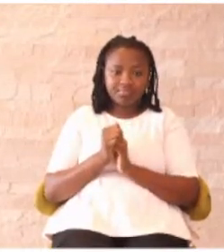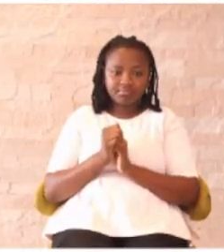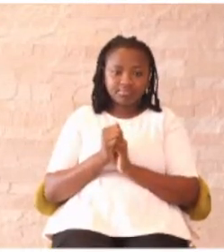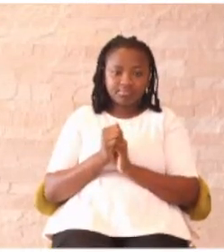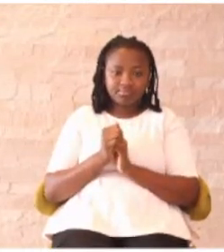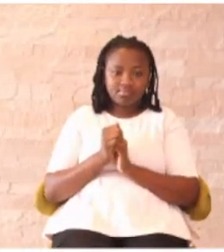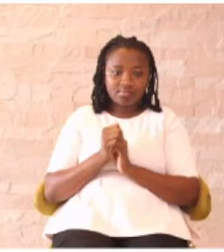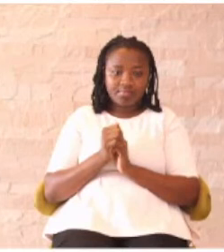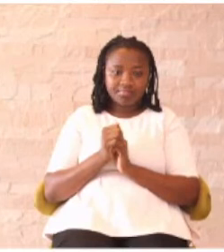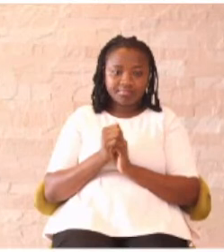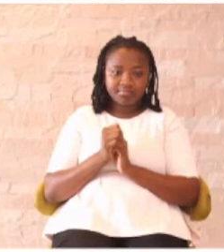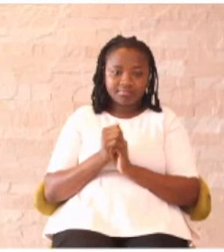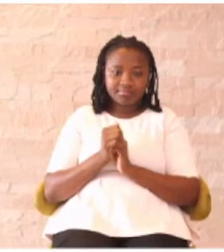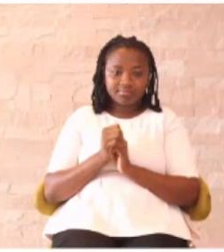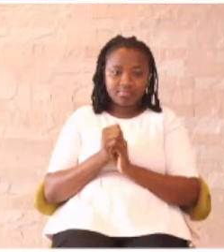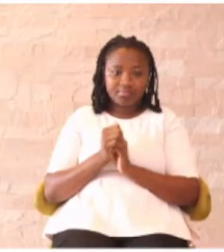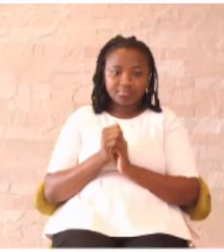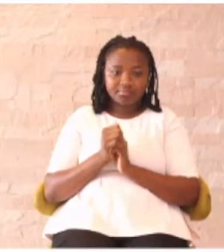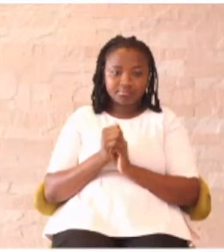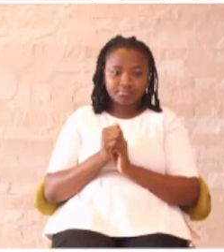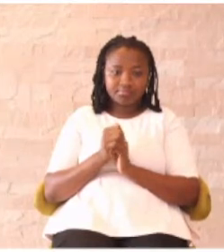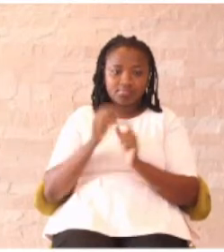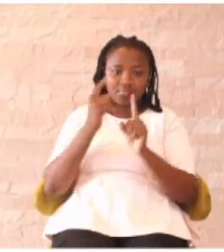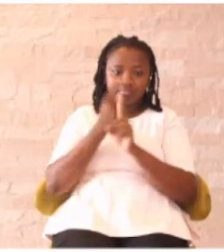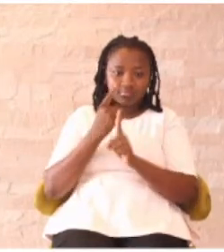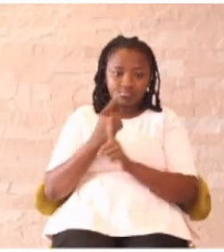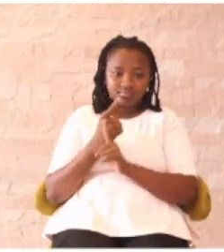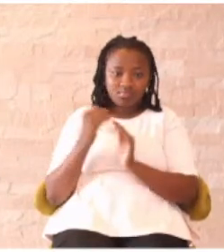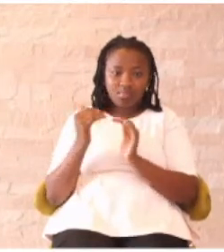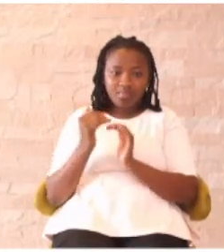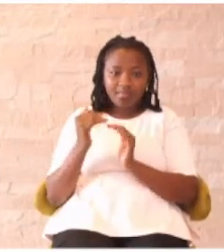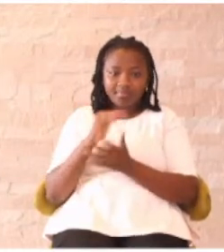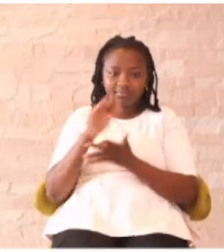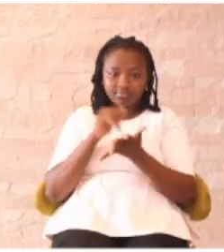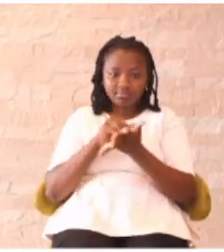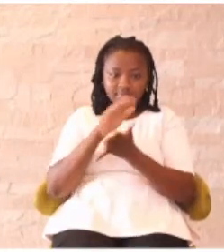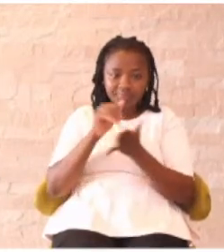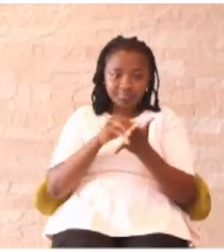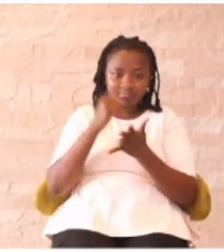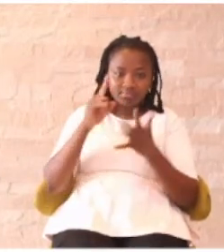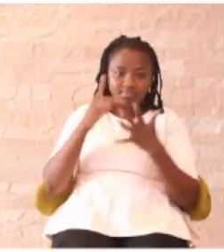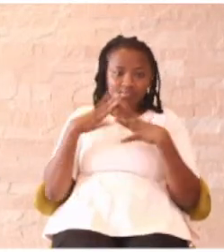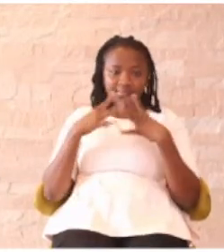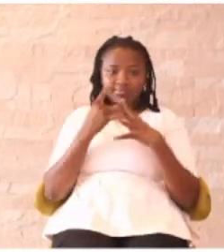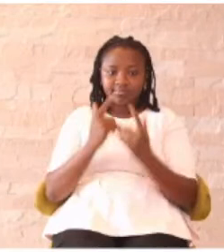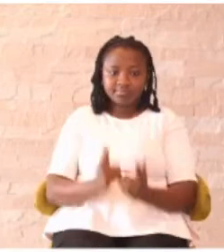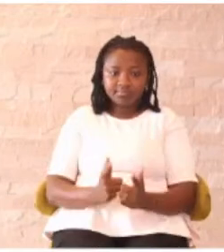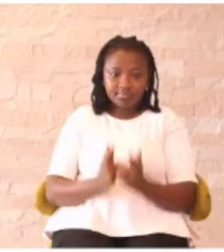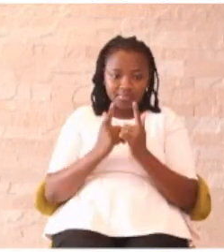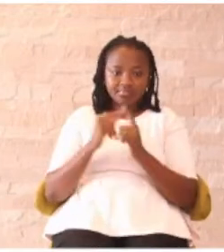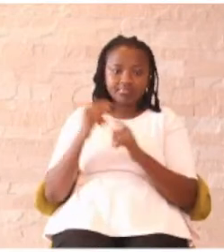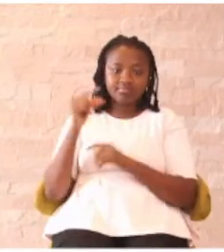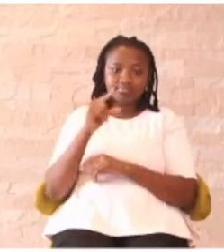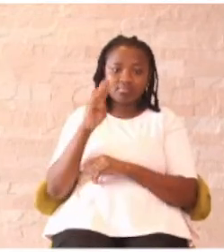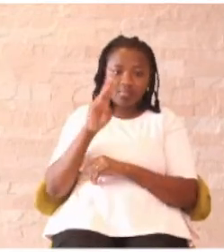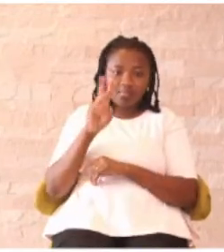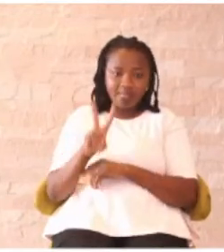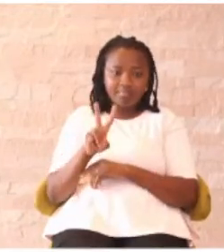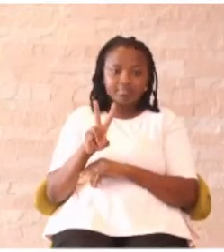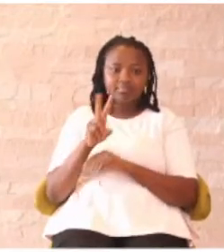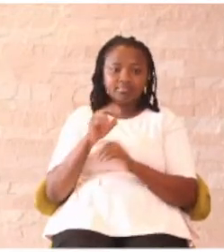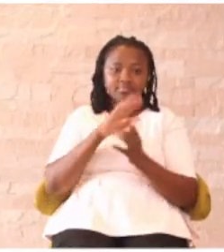One-stop centers of GBV survivors at Awasa, Addis Ababa,